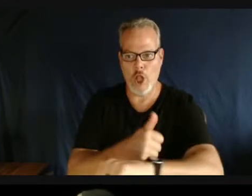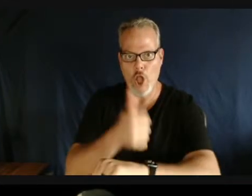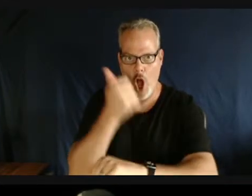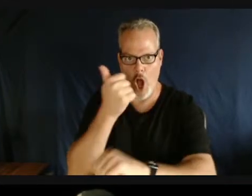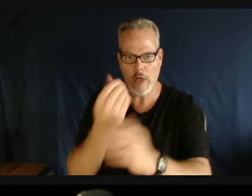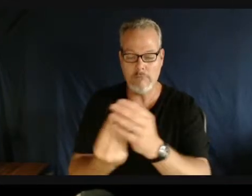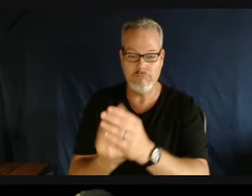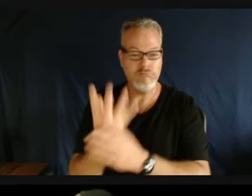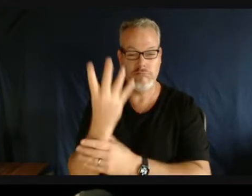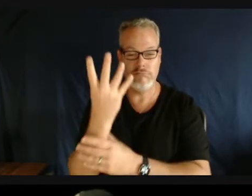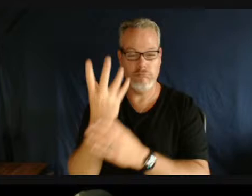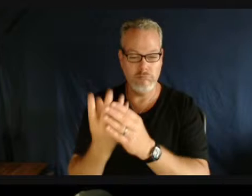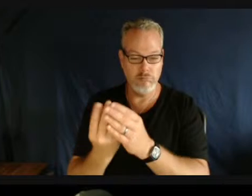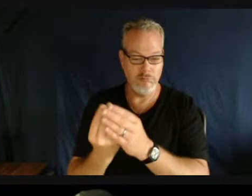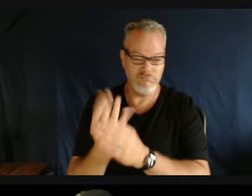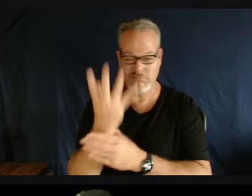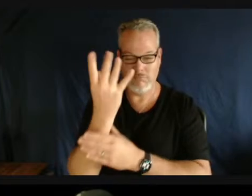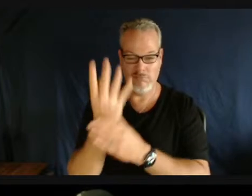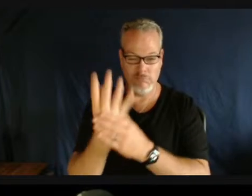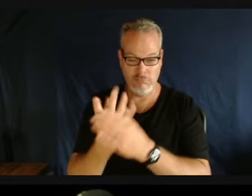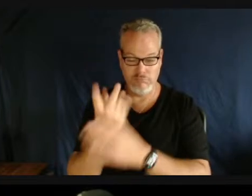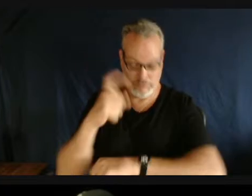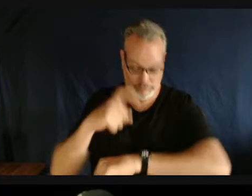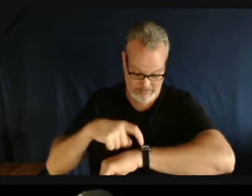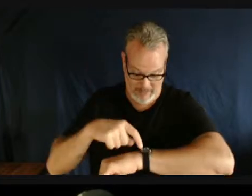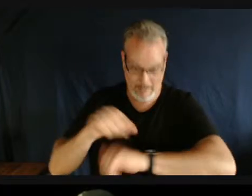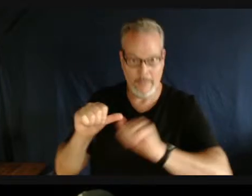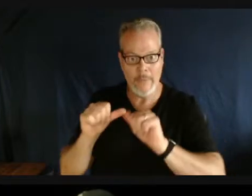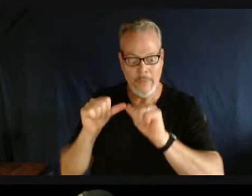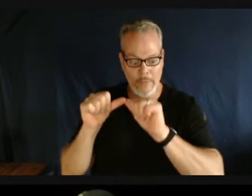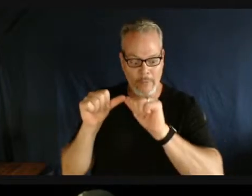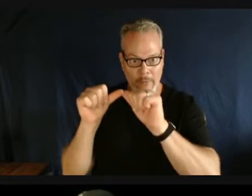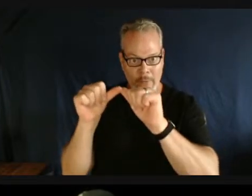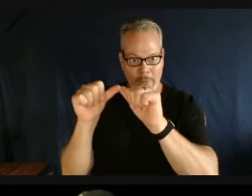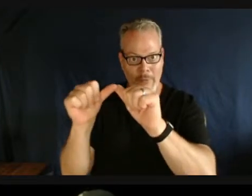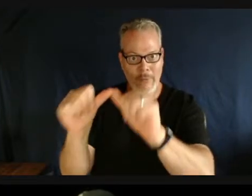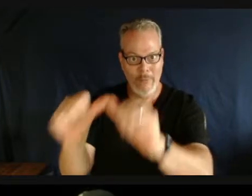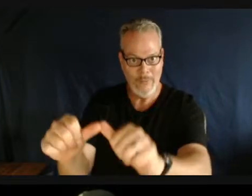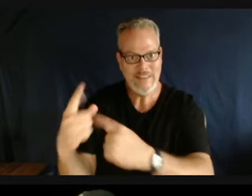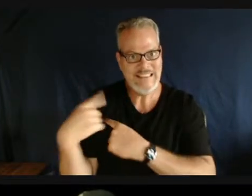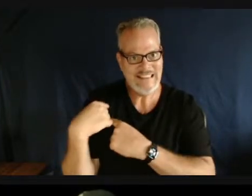phases of this sequence, especially since episode 5, right?